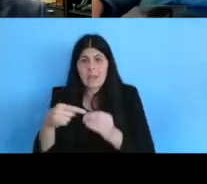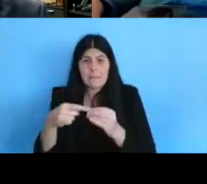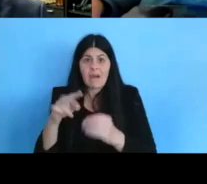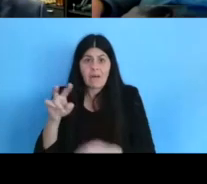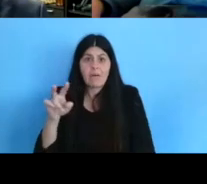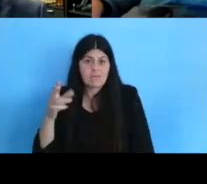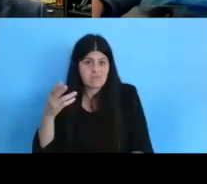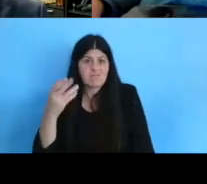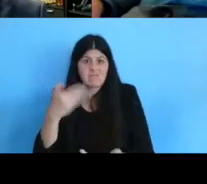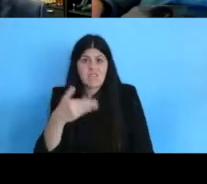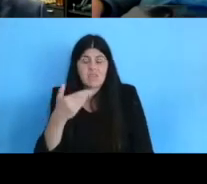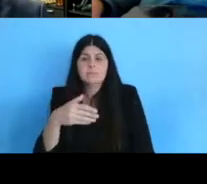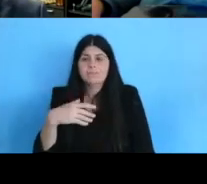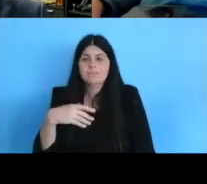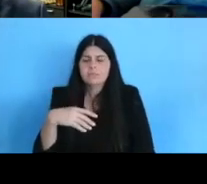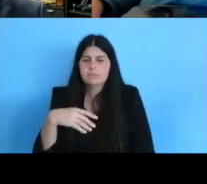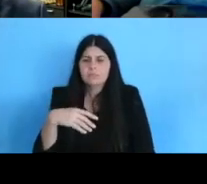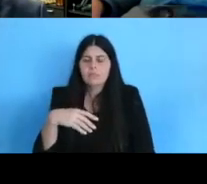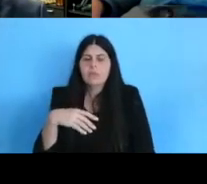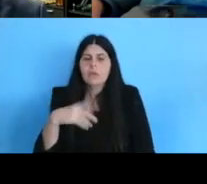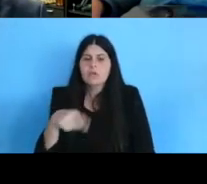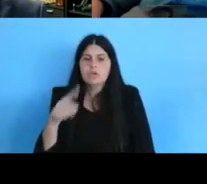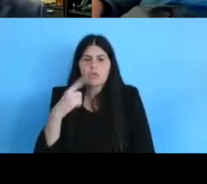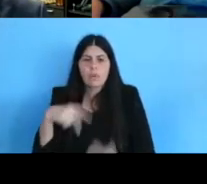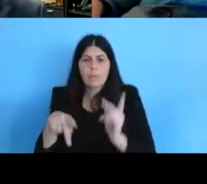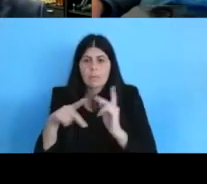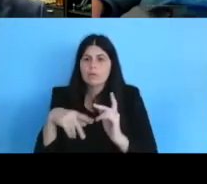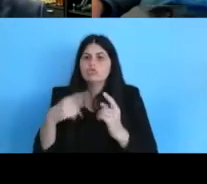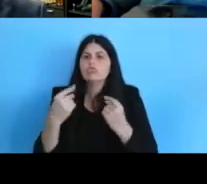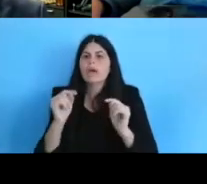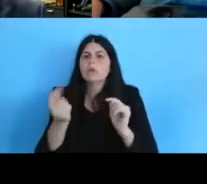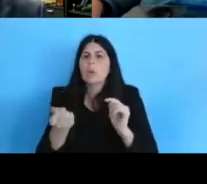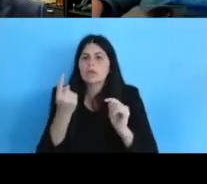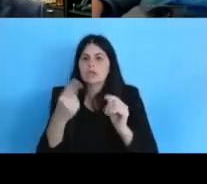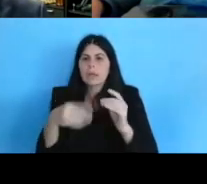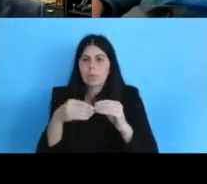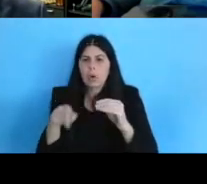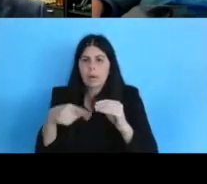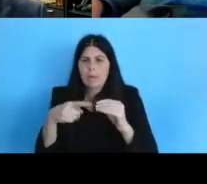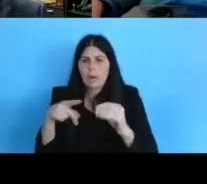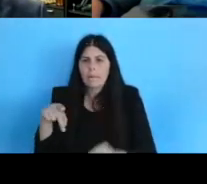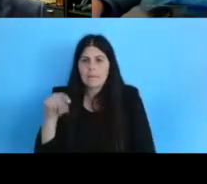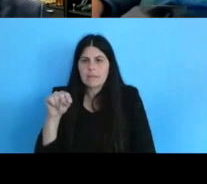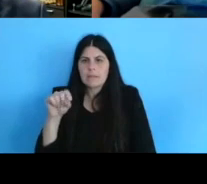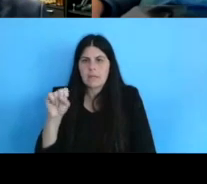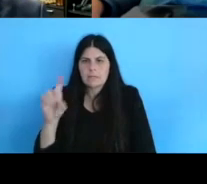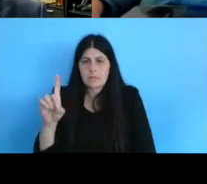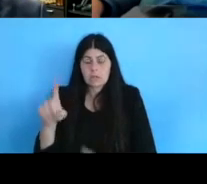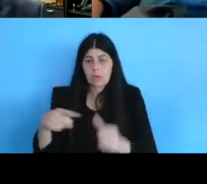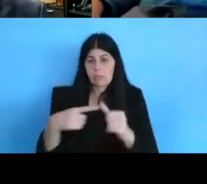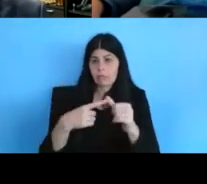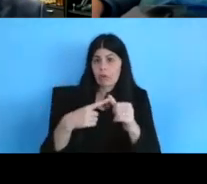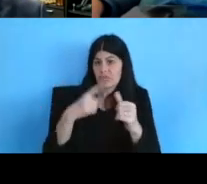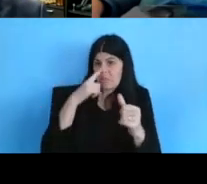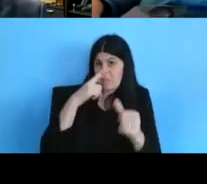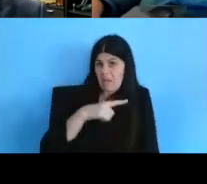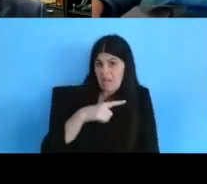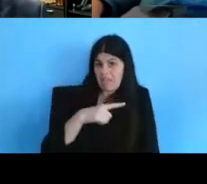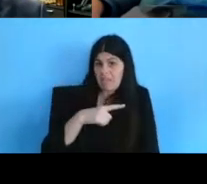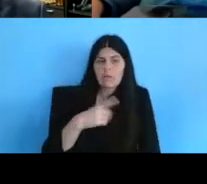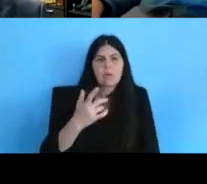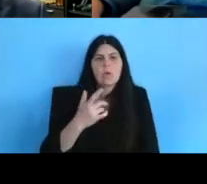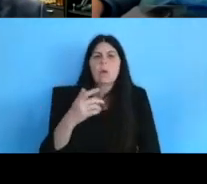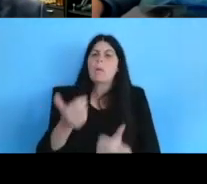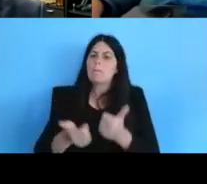employers that are out in the field looking to understand more about PTSD. So the myth, the first one we look at was most veterans have